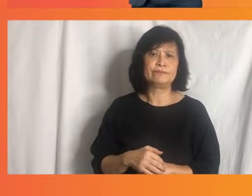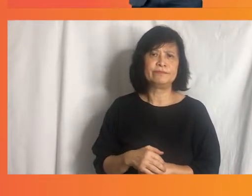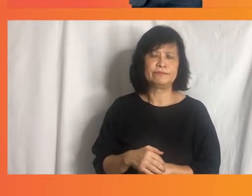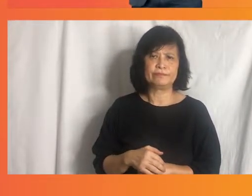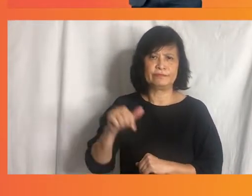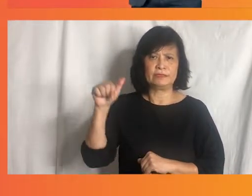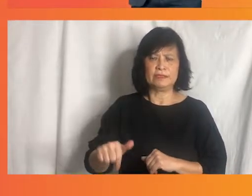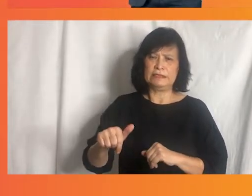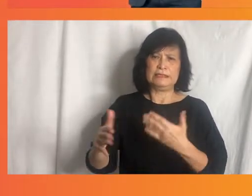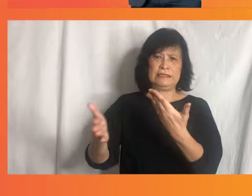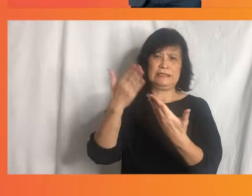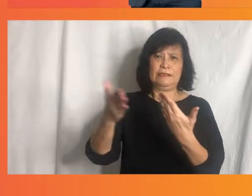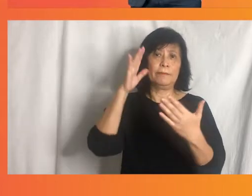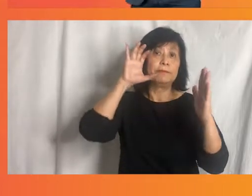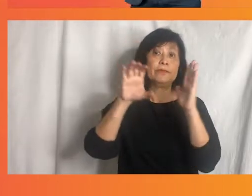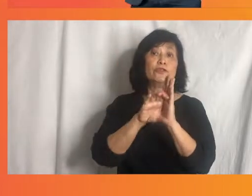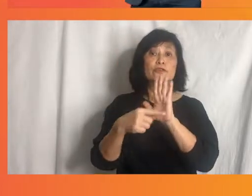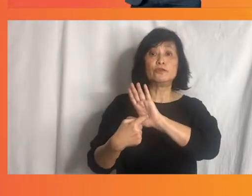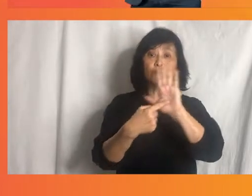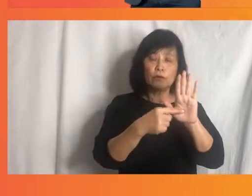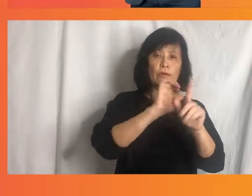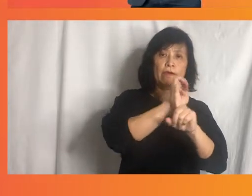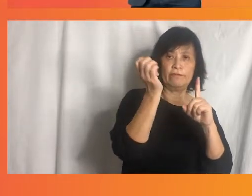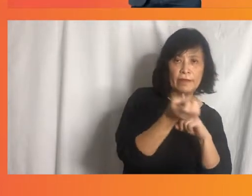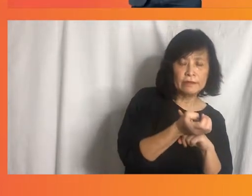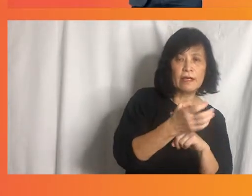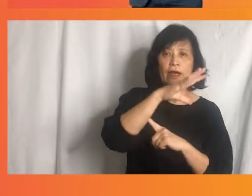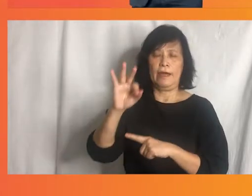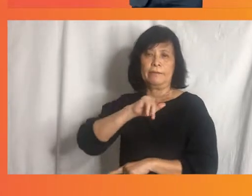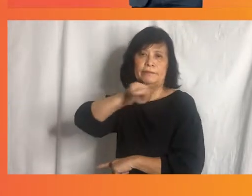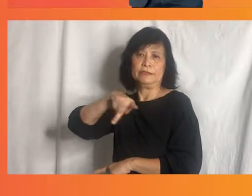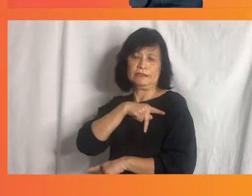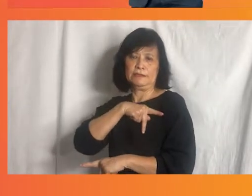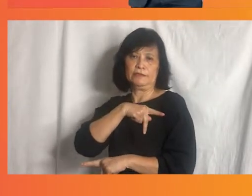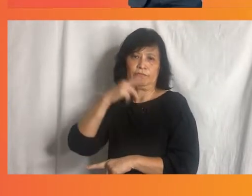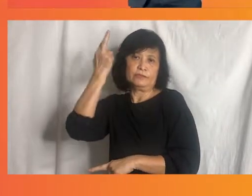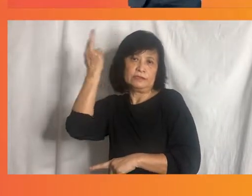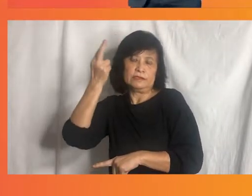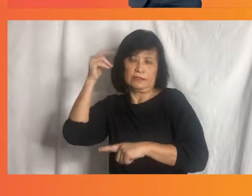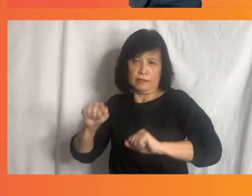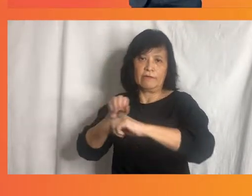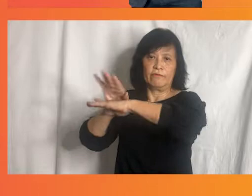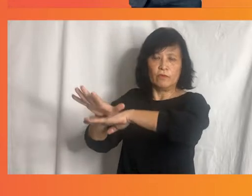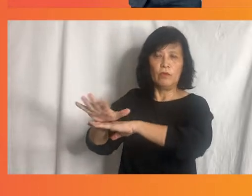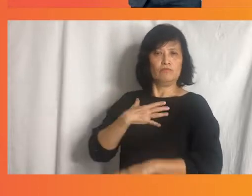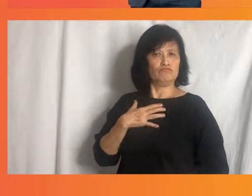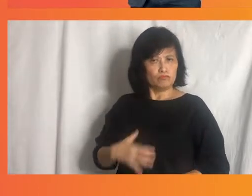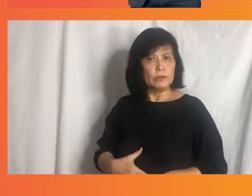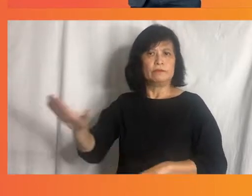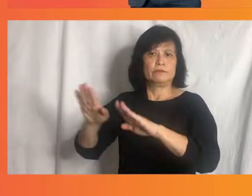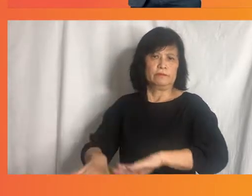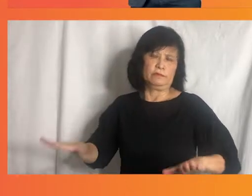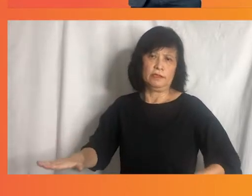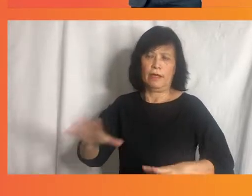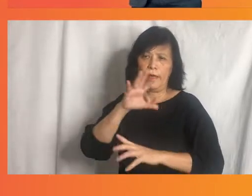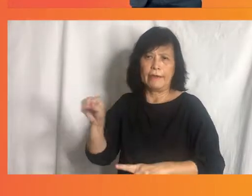This is a simplified illustration showing both the environmental and personal factors that can influence a child's intention and subsequent